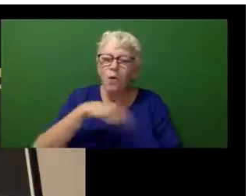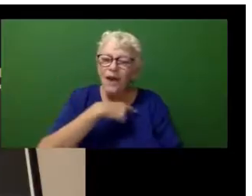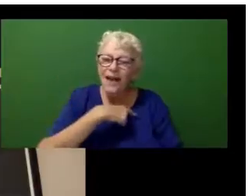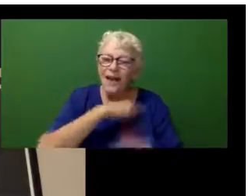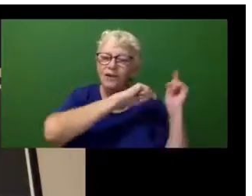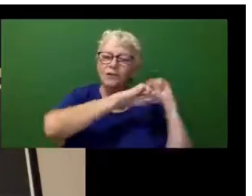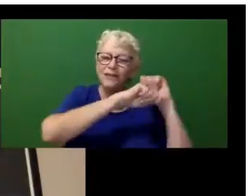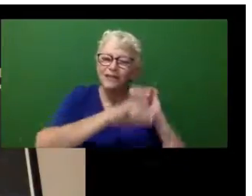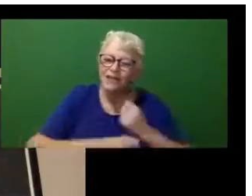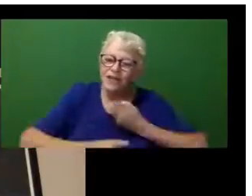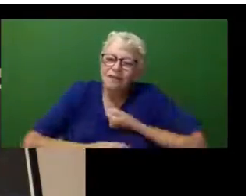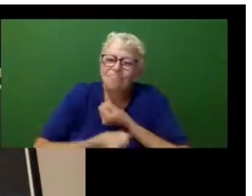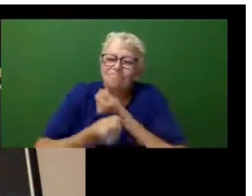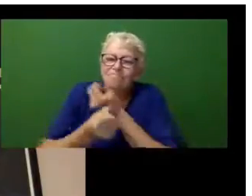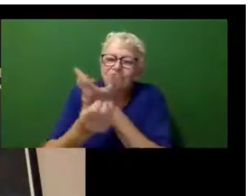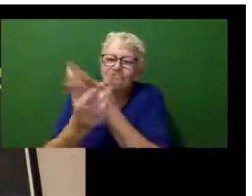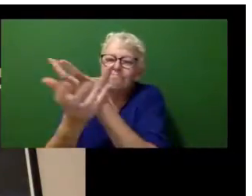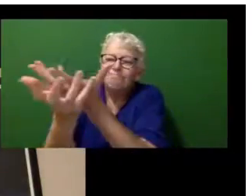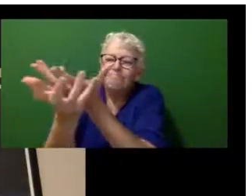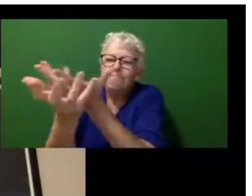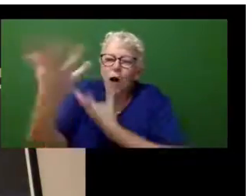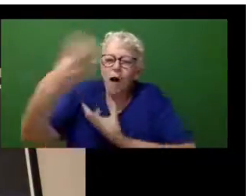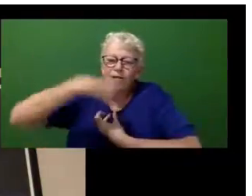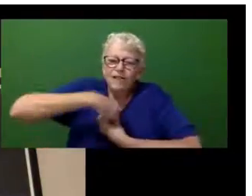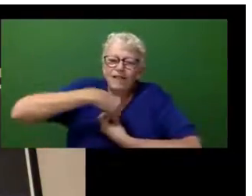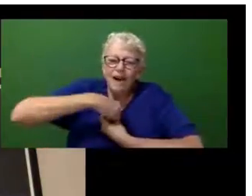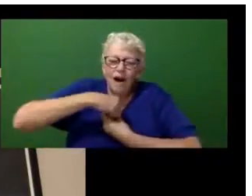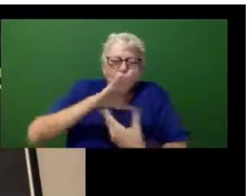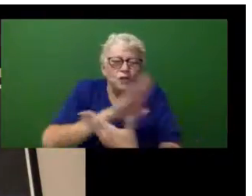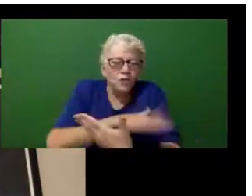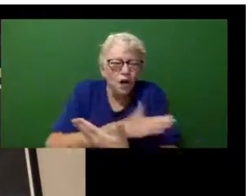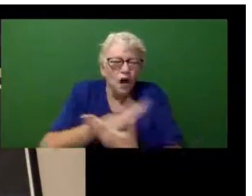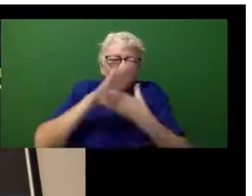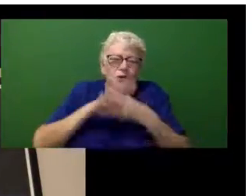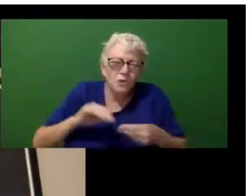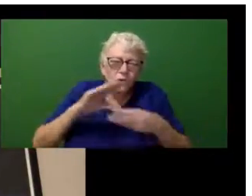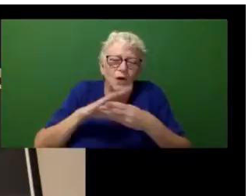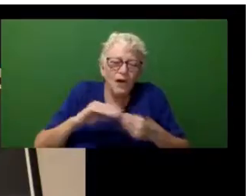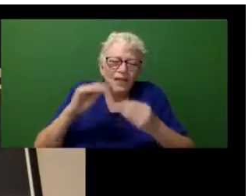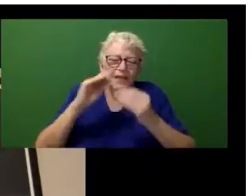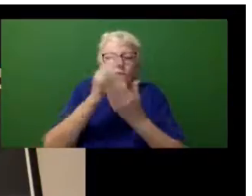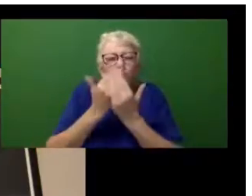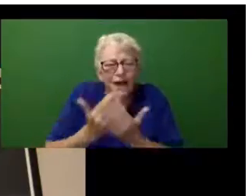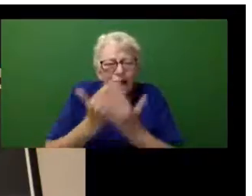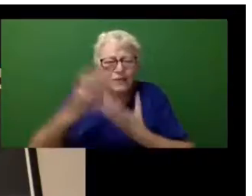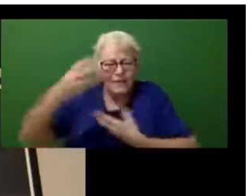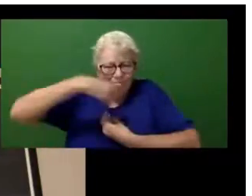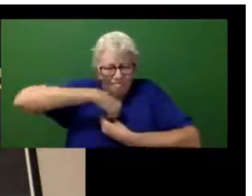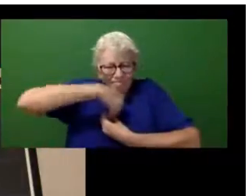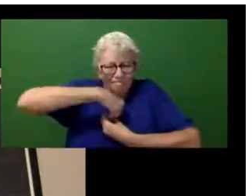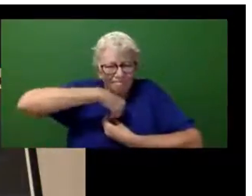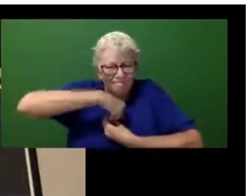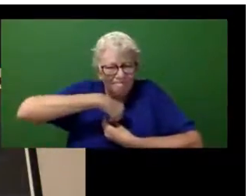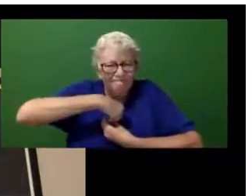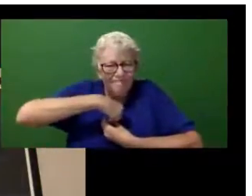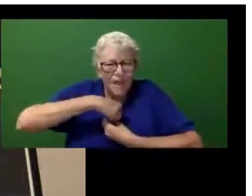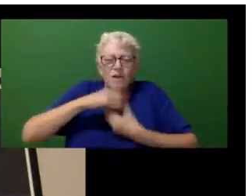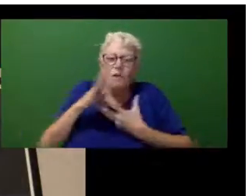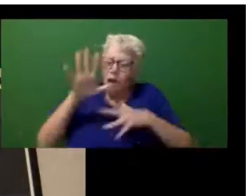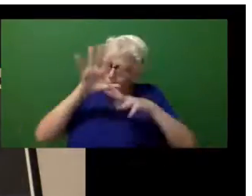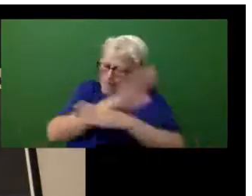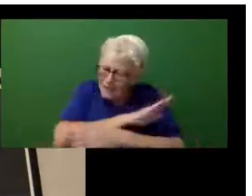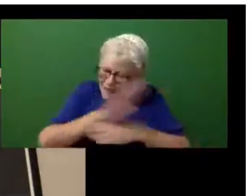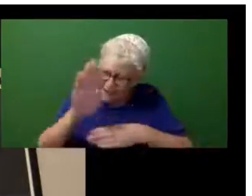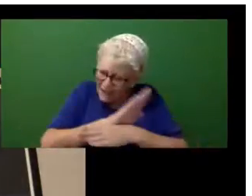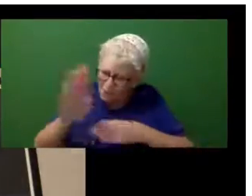As vessels of our tradition, we carry our songs, our texts, our liturgies, our stories with us,